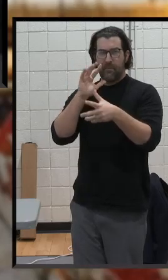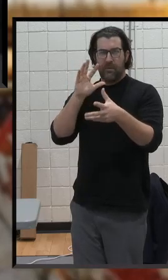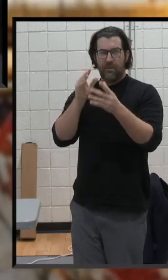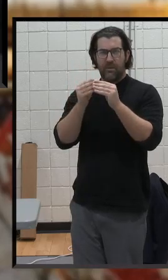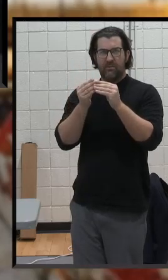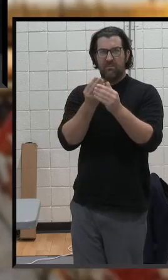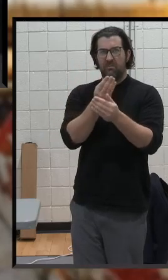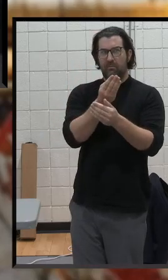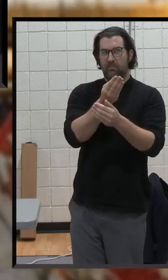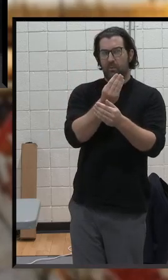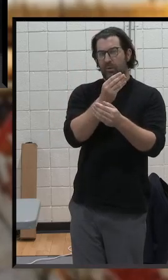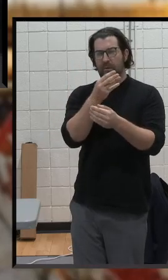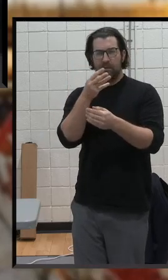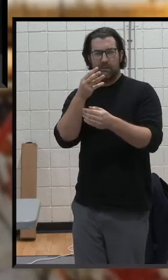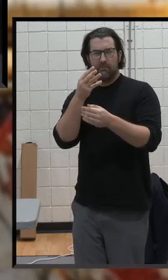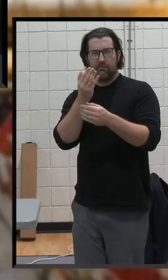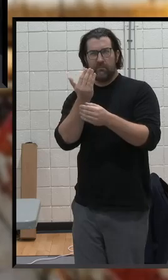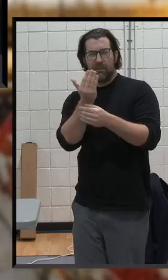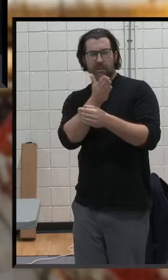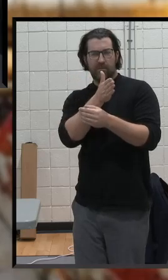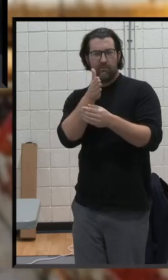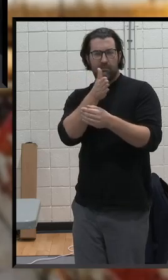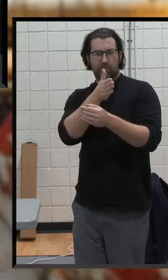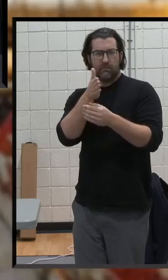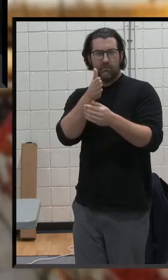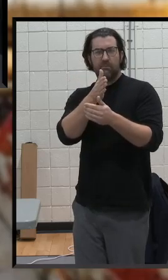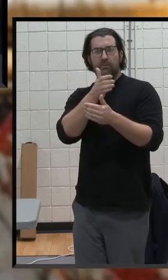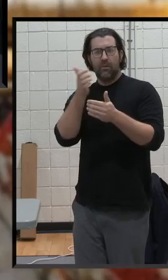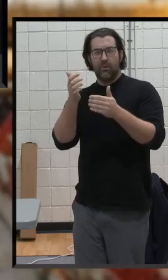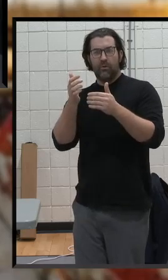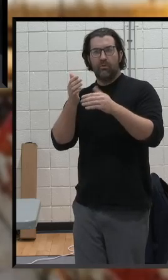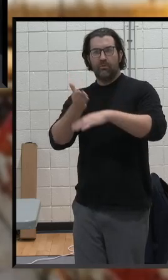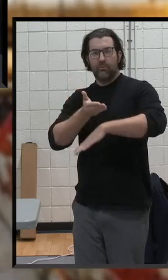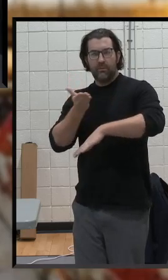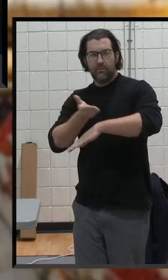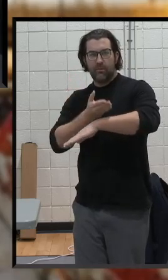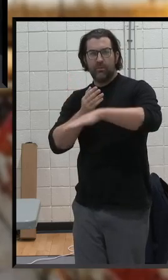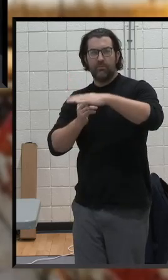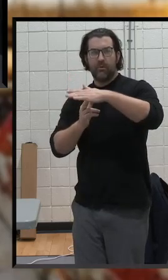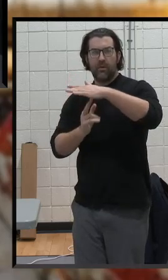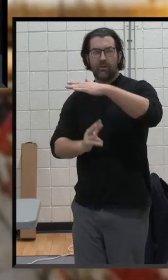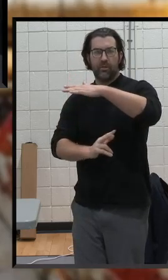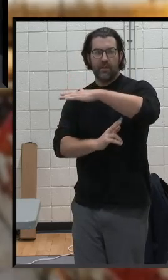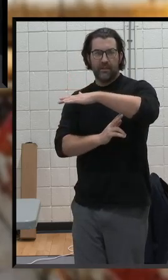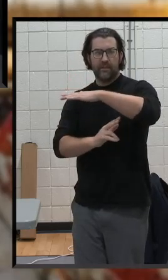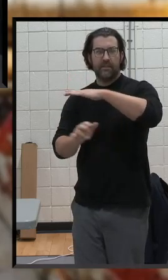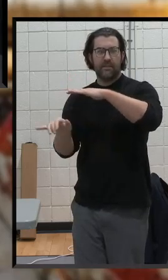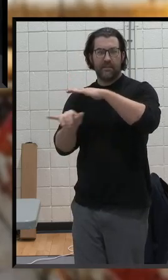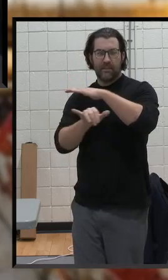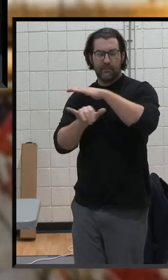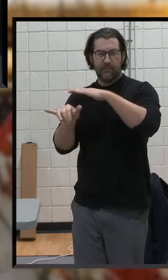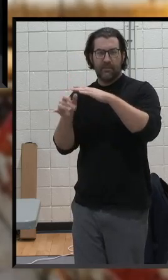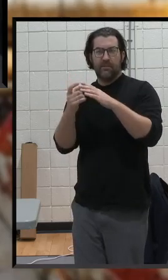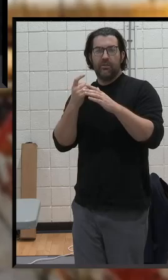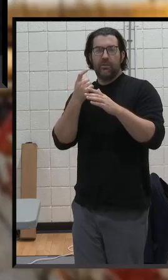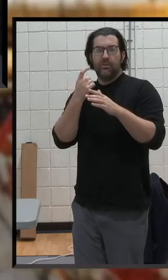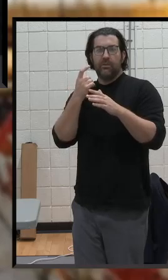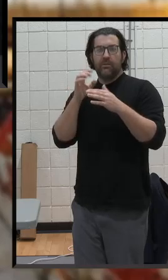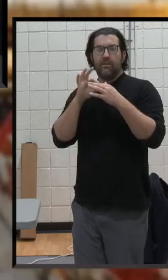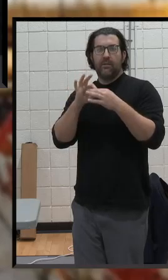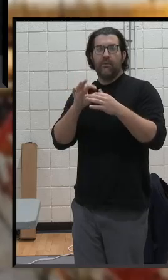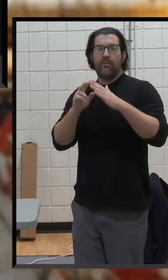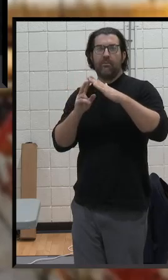14, 16, I think 15 other rehabilitation projects similar to this one on just our